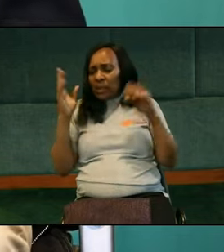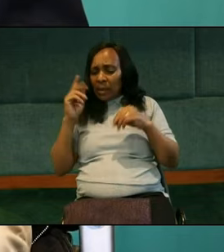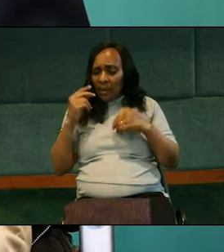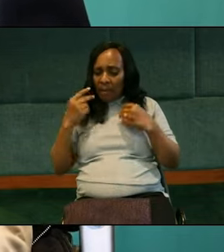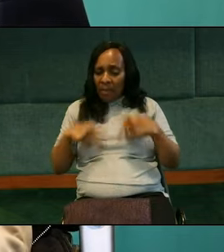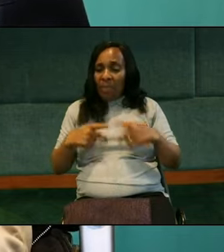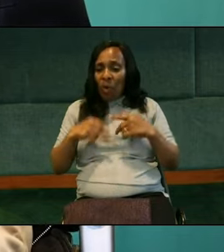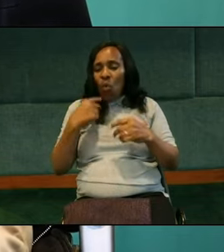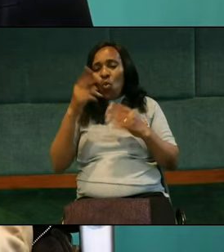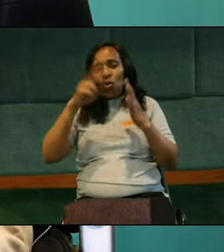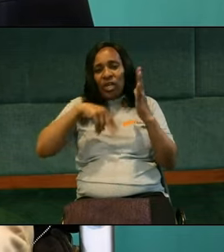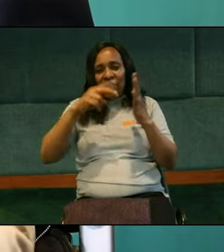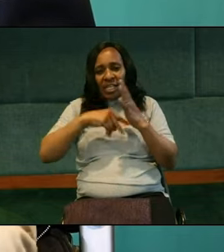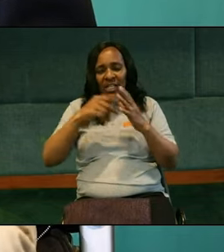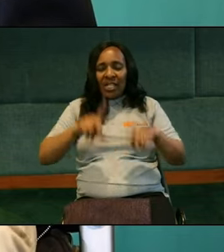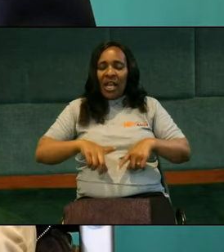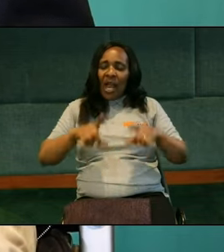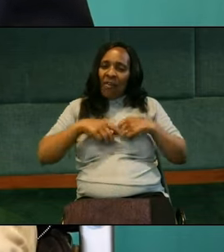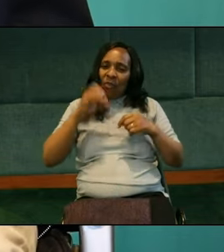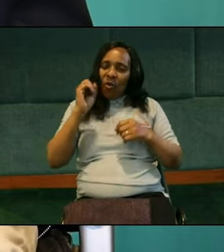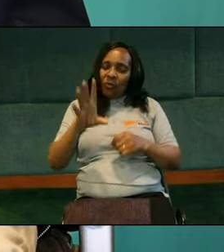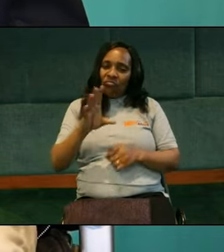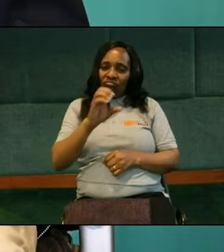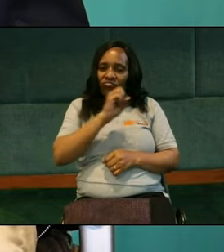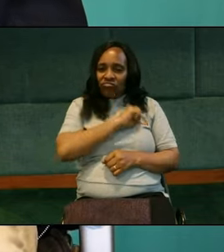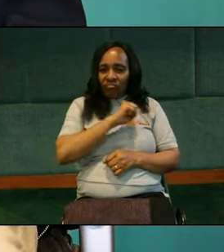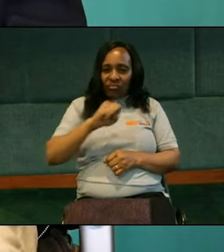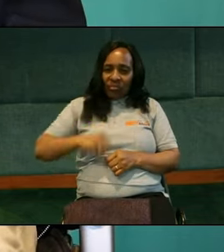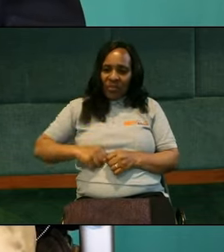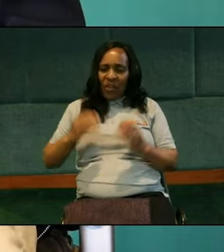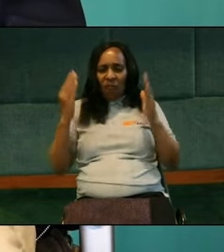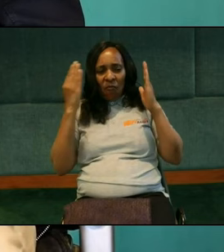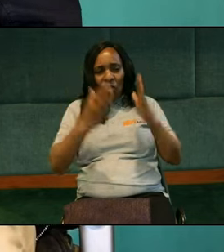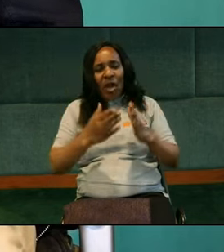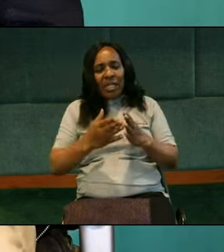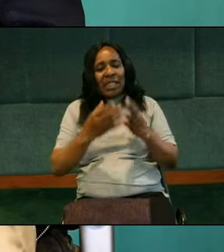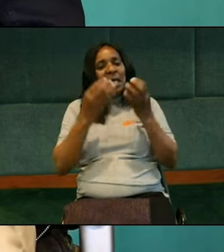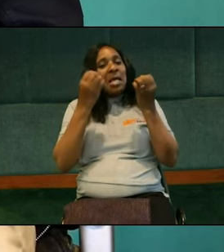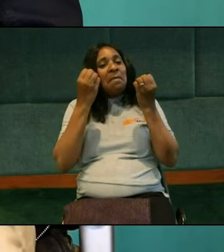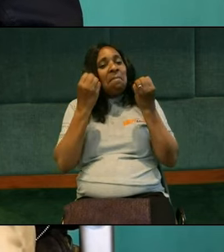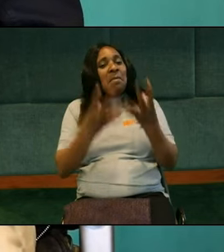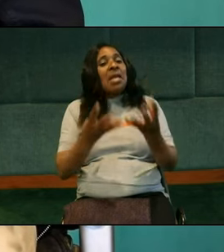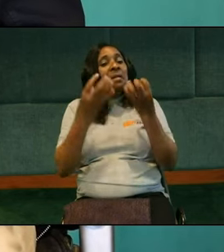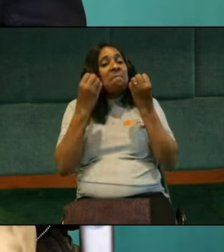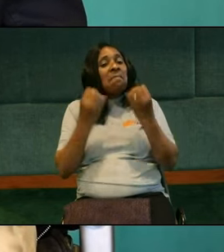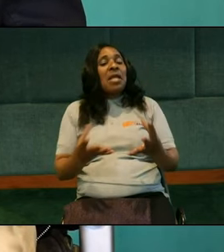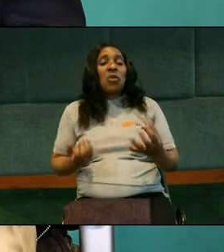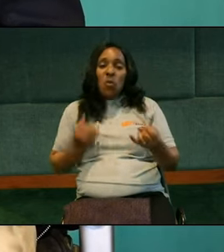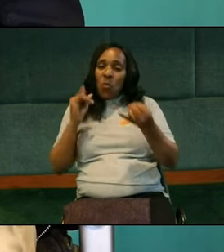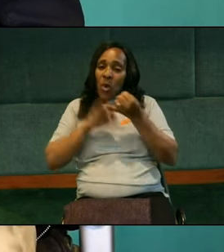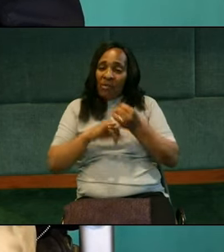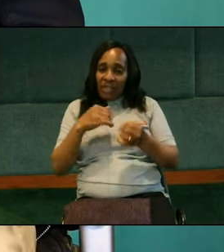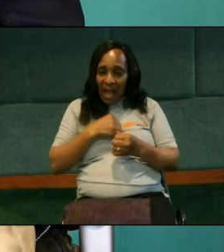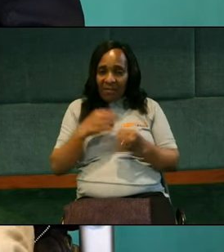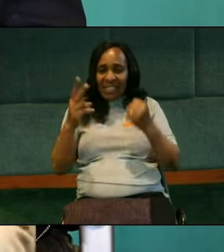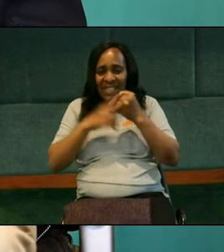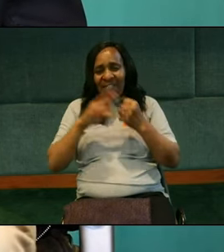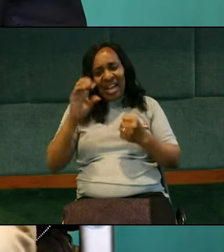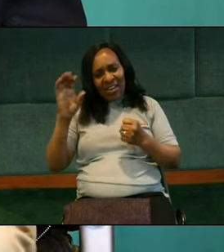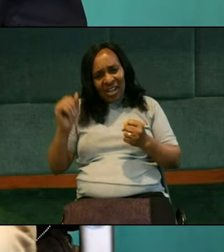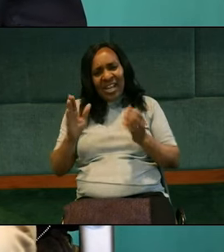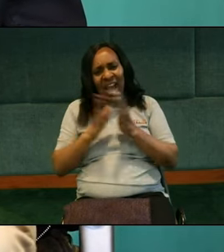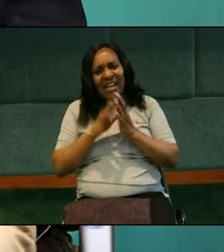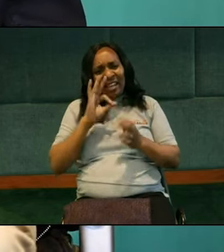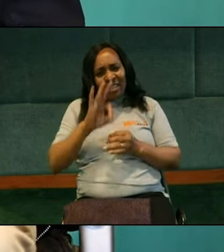read the story of the life of Solomon focus on the number of wives that he had. This is 700 wives and 300